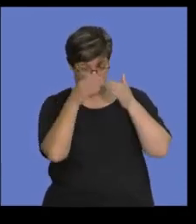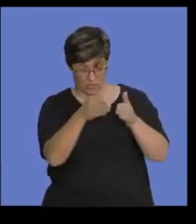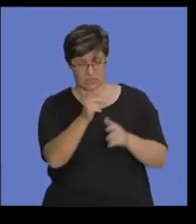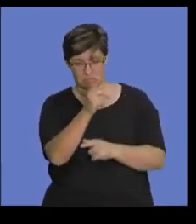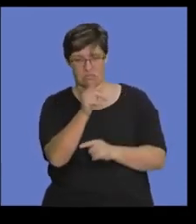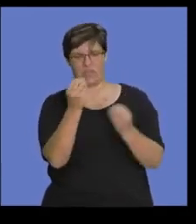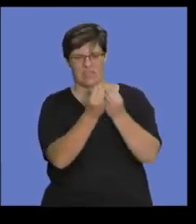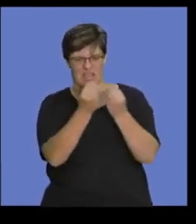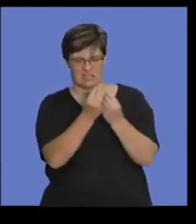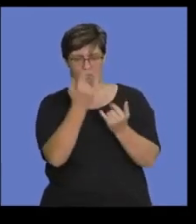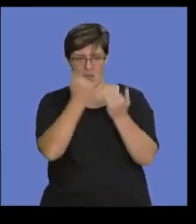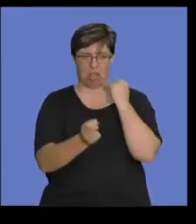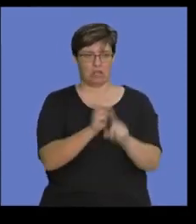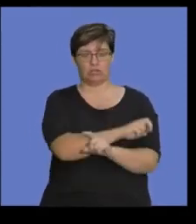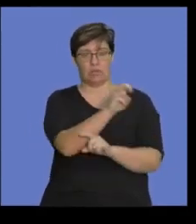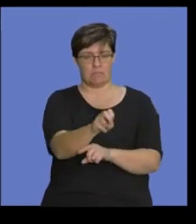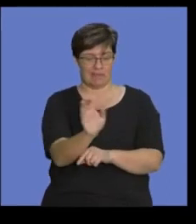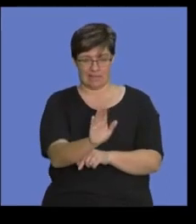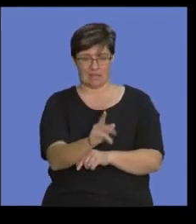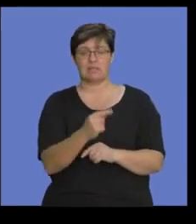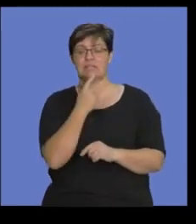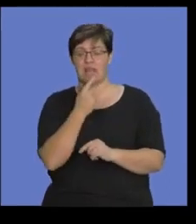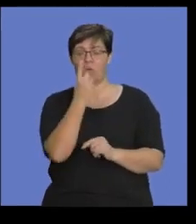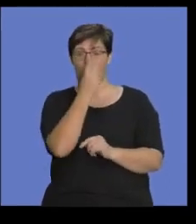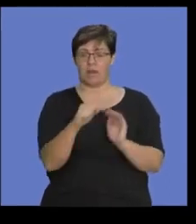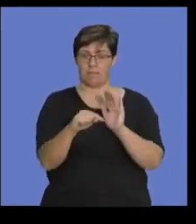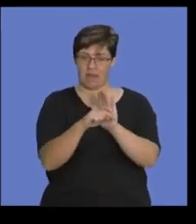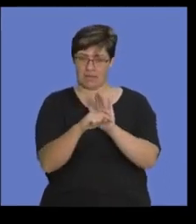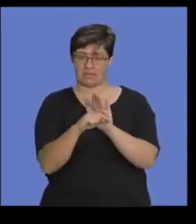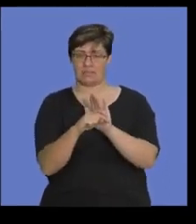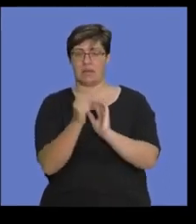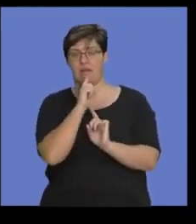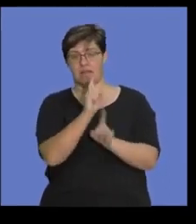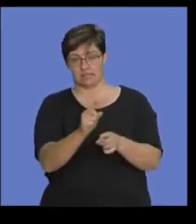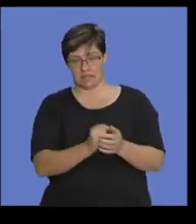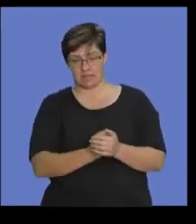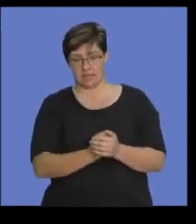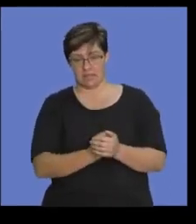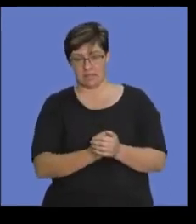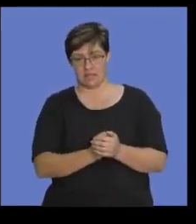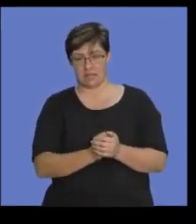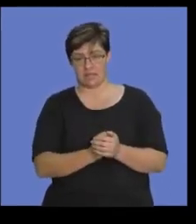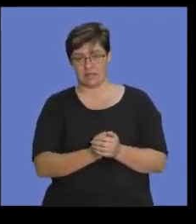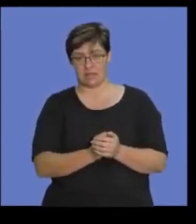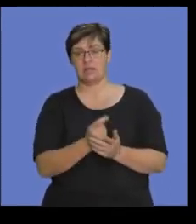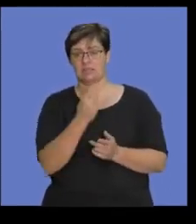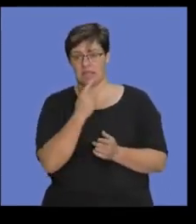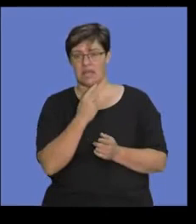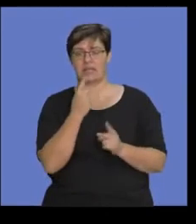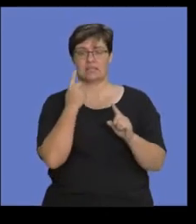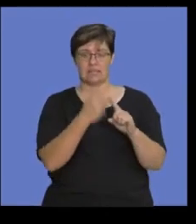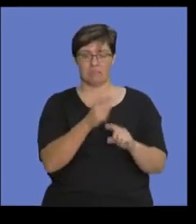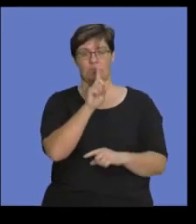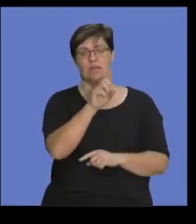pay attention to those things. And then I would need to say 1 minus my answer, and that will give me that.